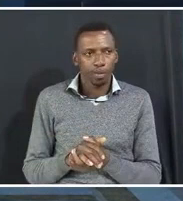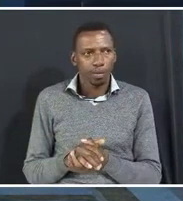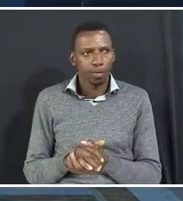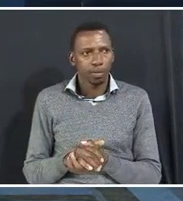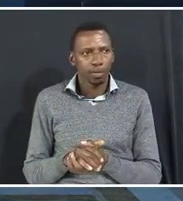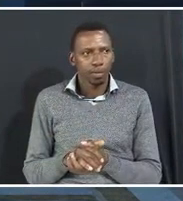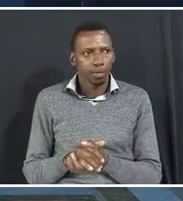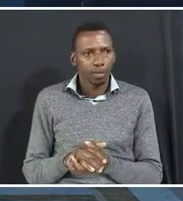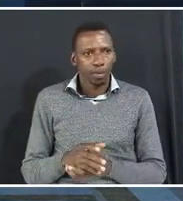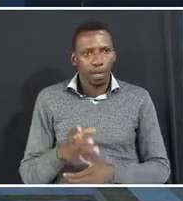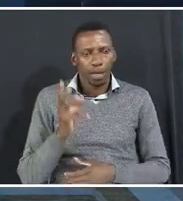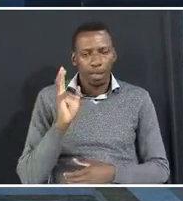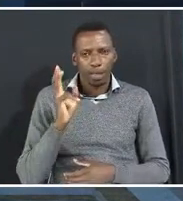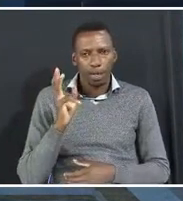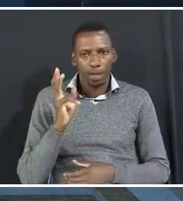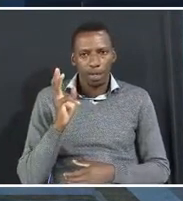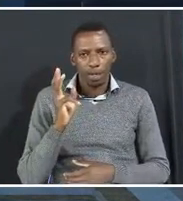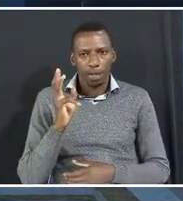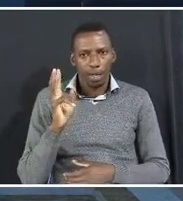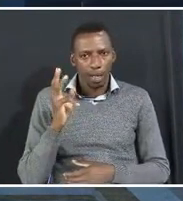carried 3 suits,